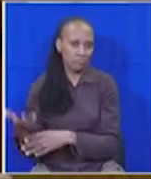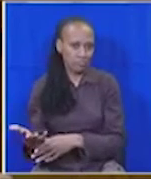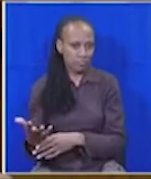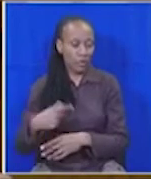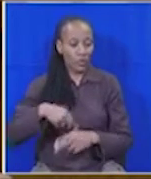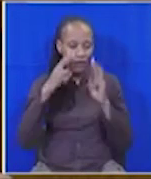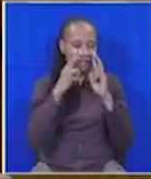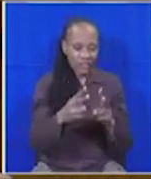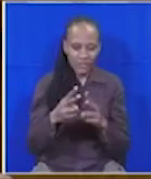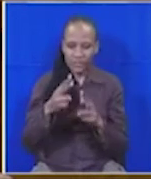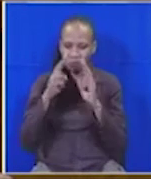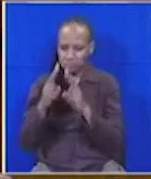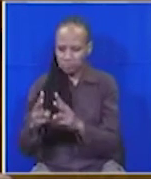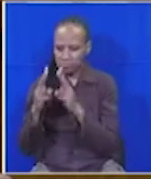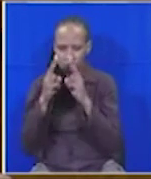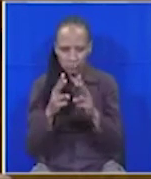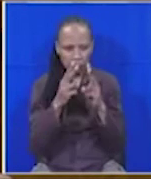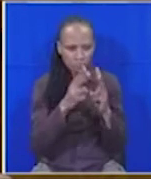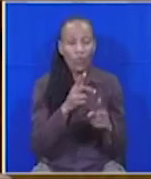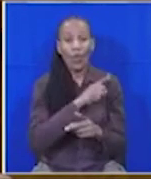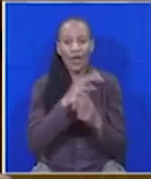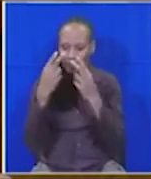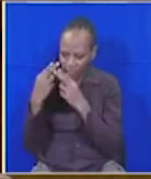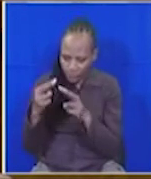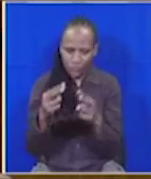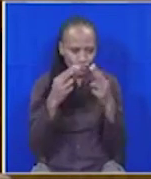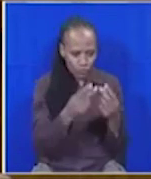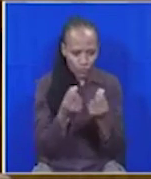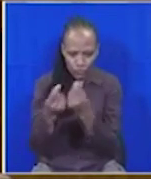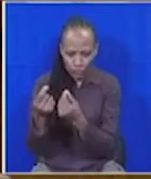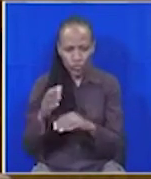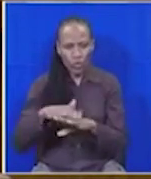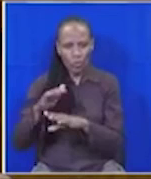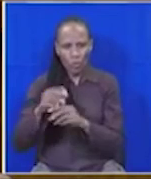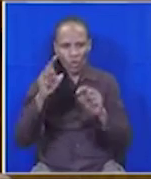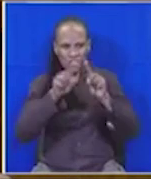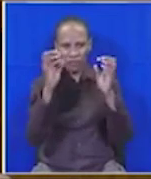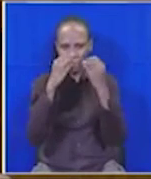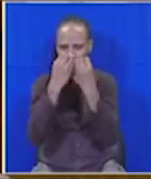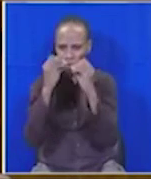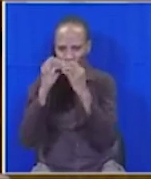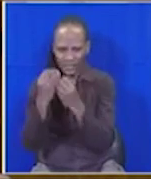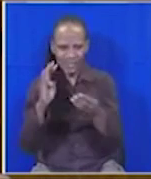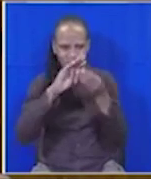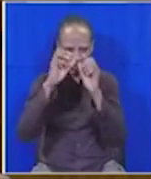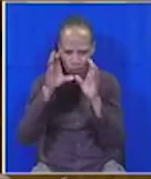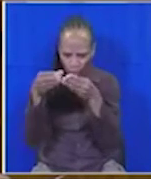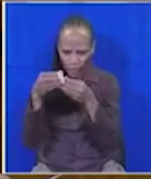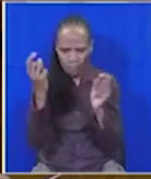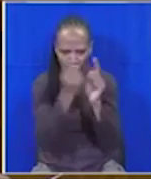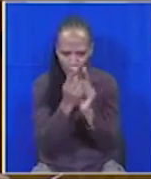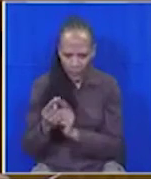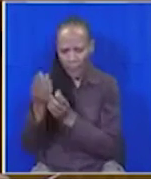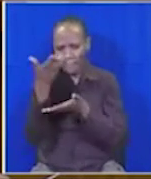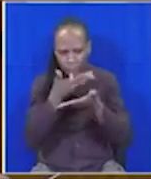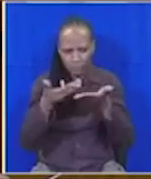the country in March for a rating review. We had further discussions with rating agencies in April on the sidelines of the